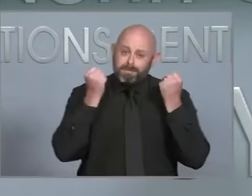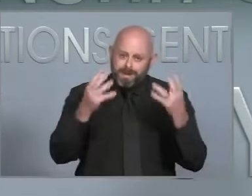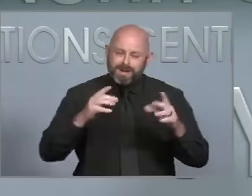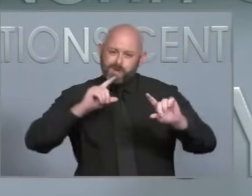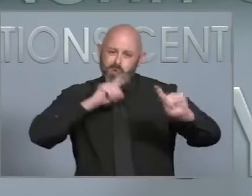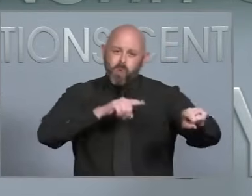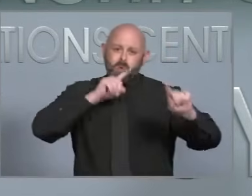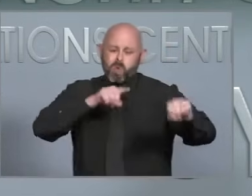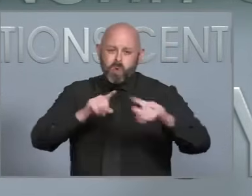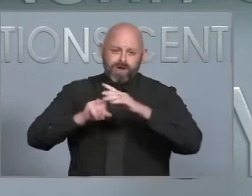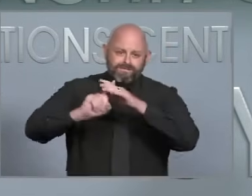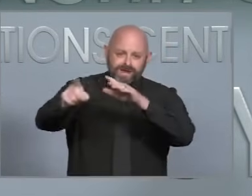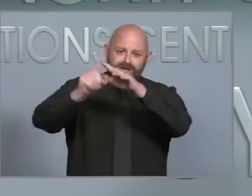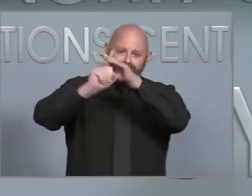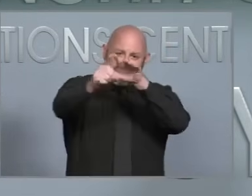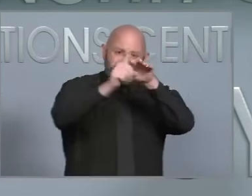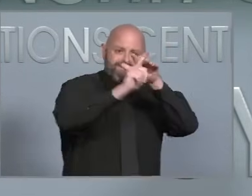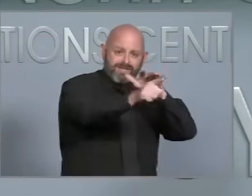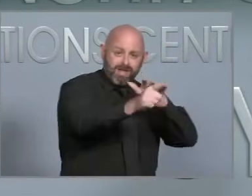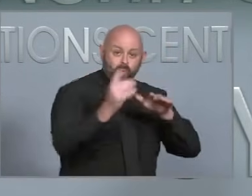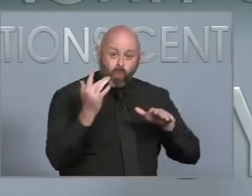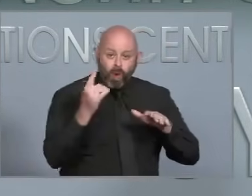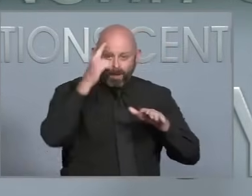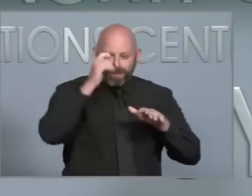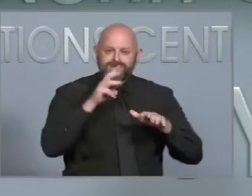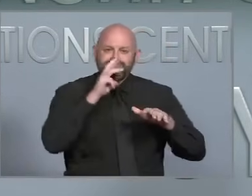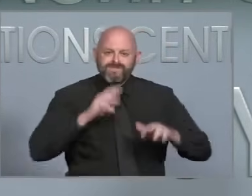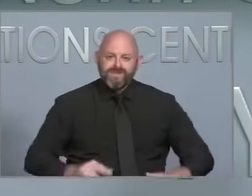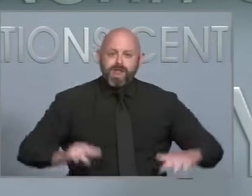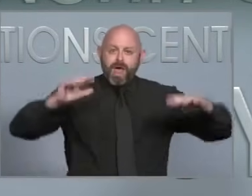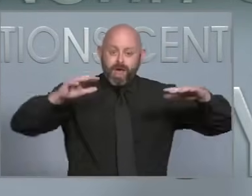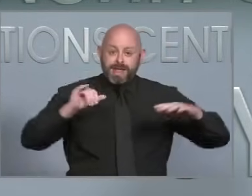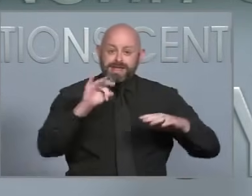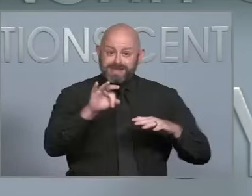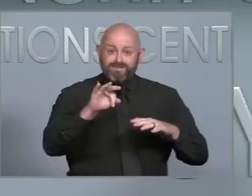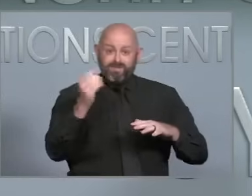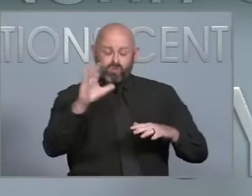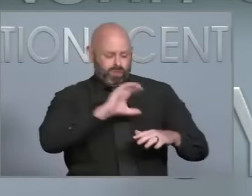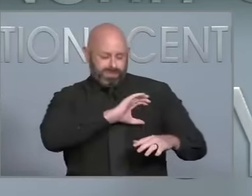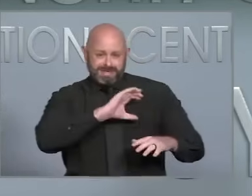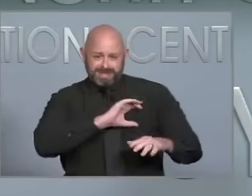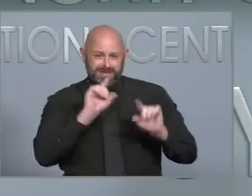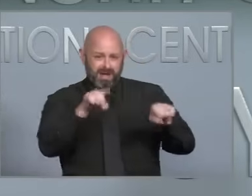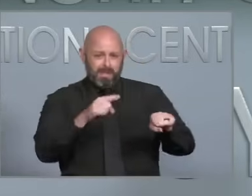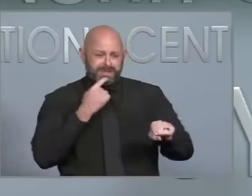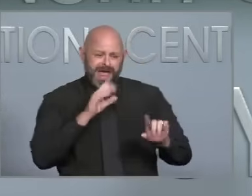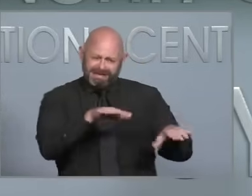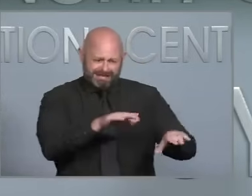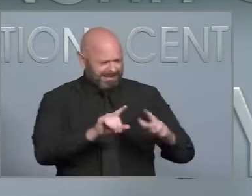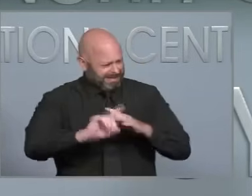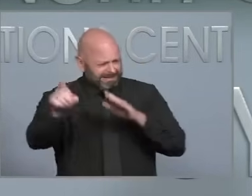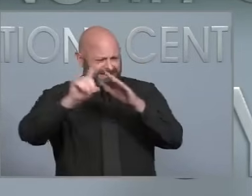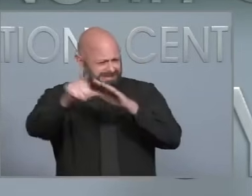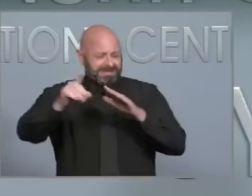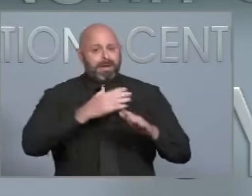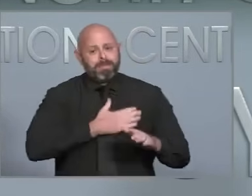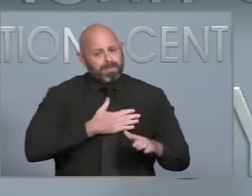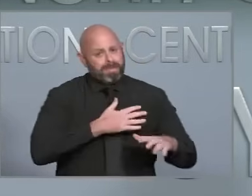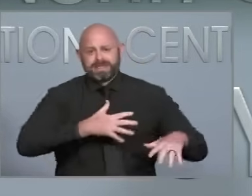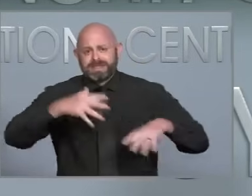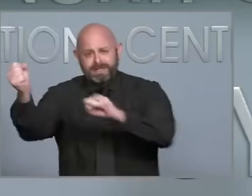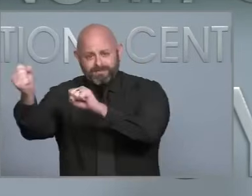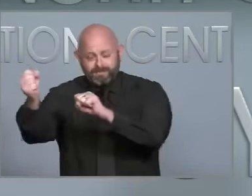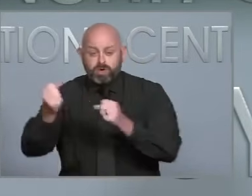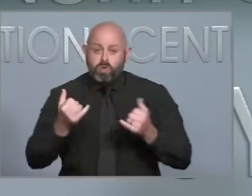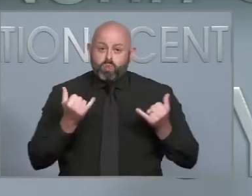have been ordered in areas likely to flood. If you're told to evacuate, please get out of the danger zone. There are about 15